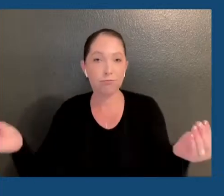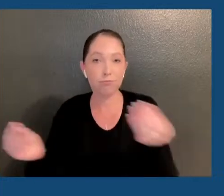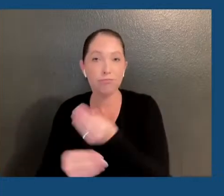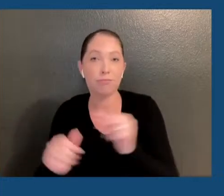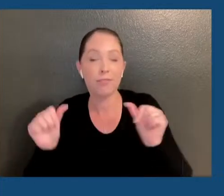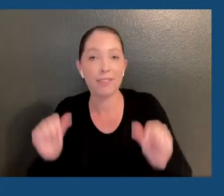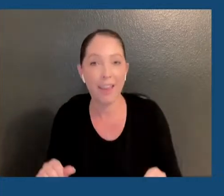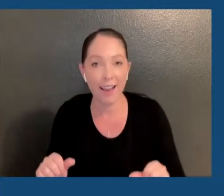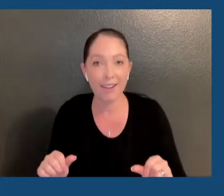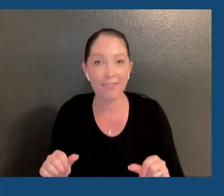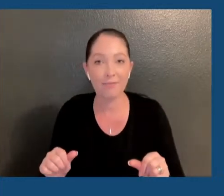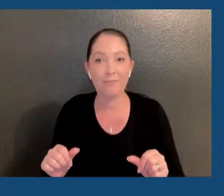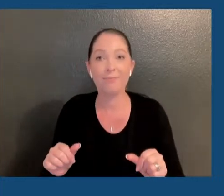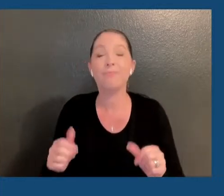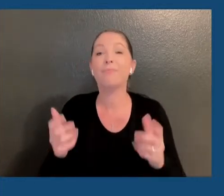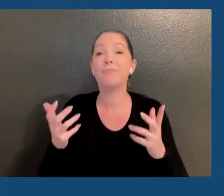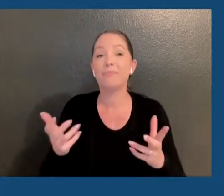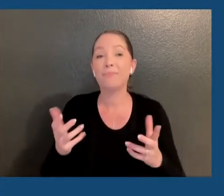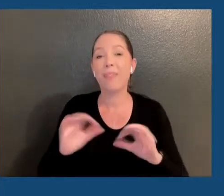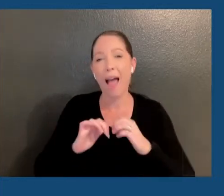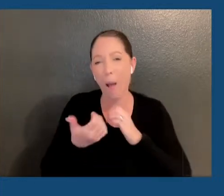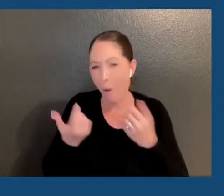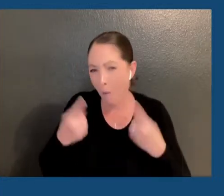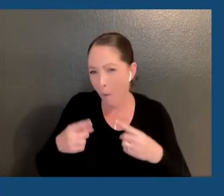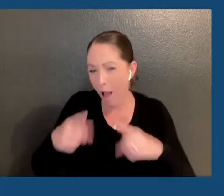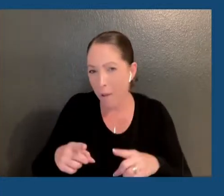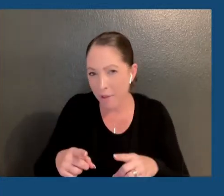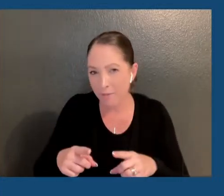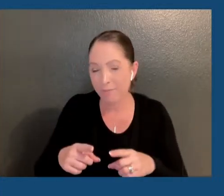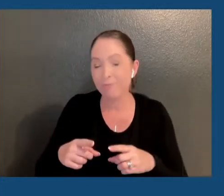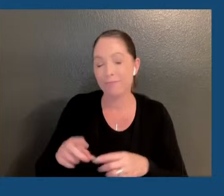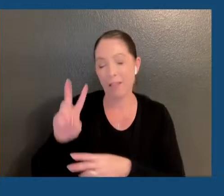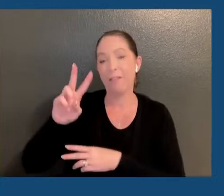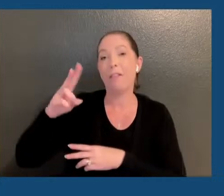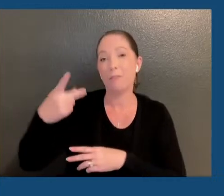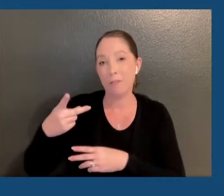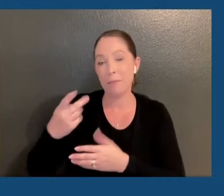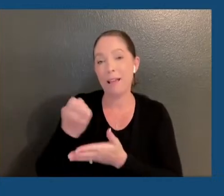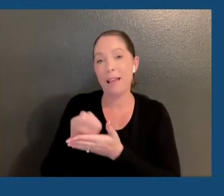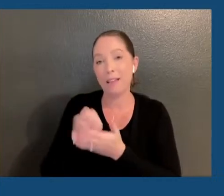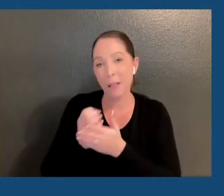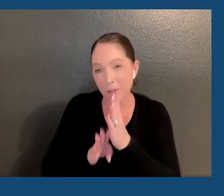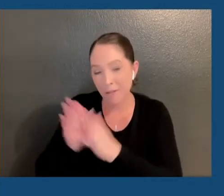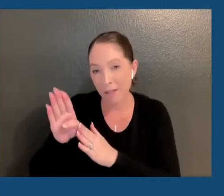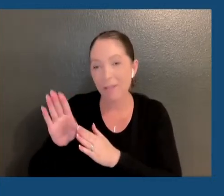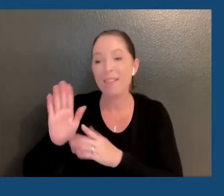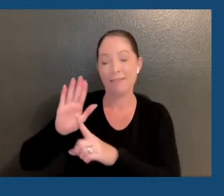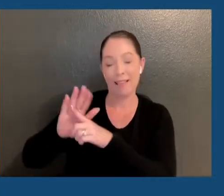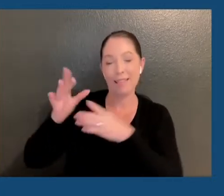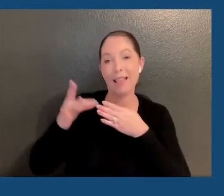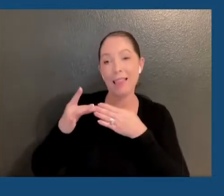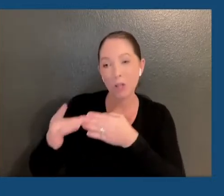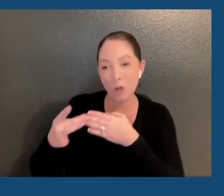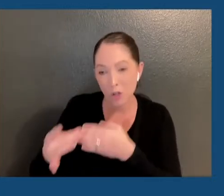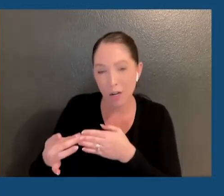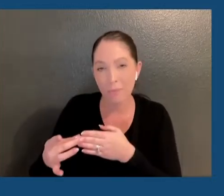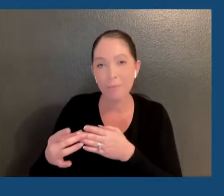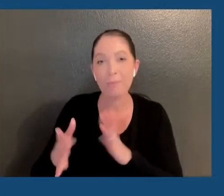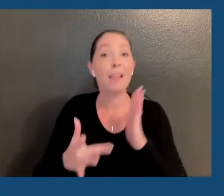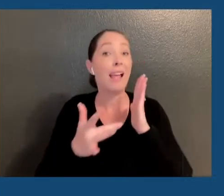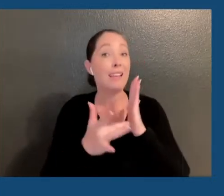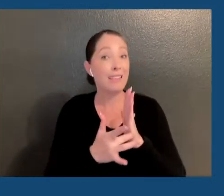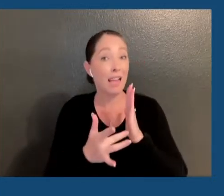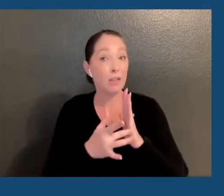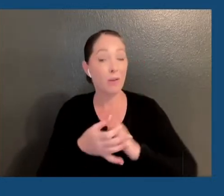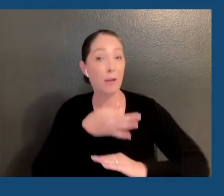possible without the leadership of our Vice President for Research and Economic Development, Kesh Kesavadas, the technical expertise of